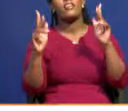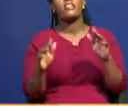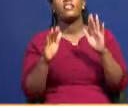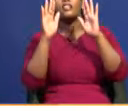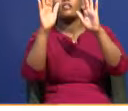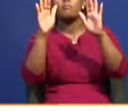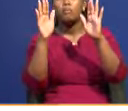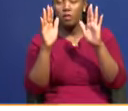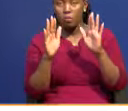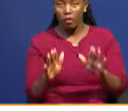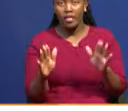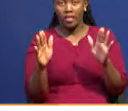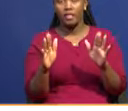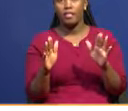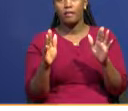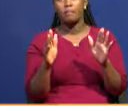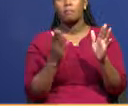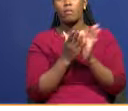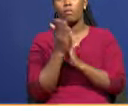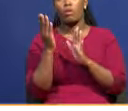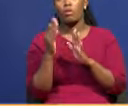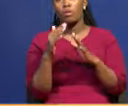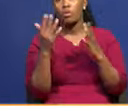segment in terms of